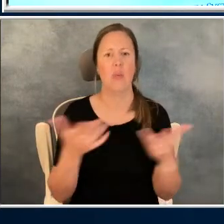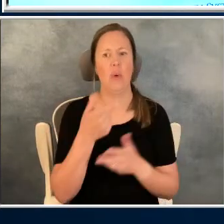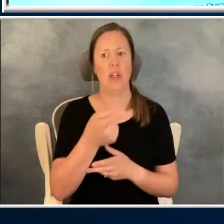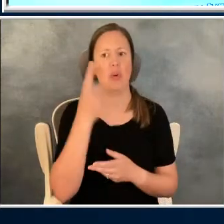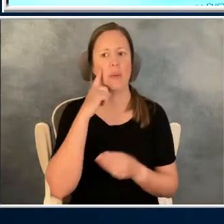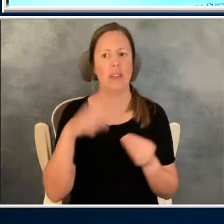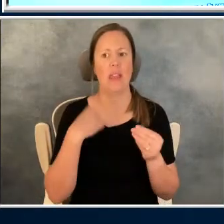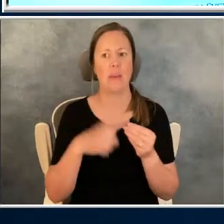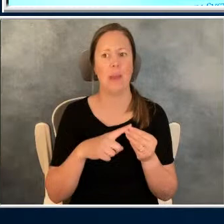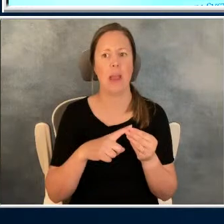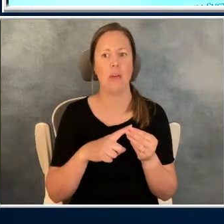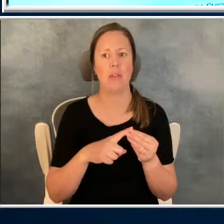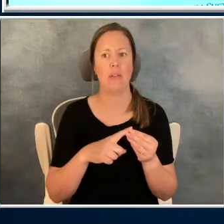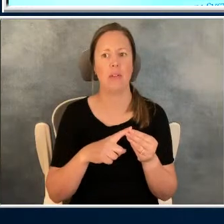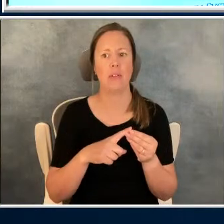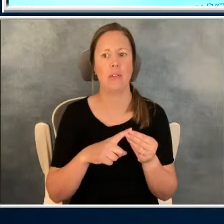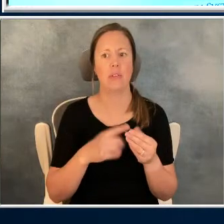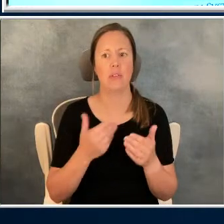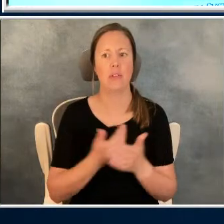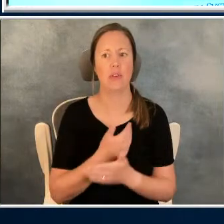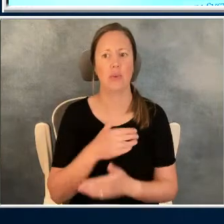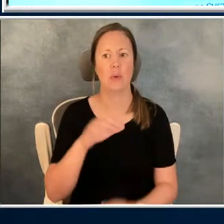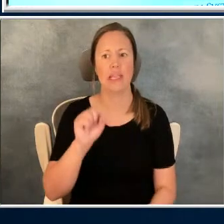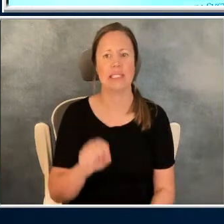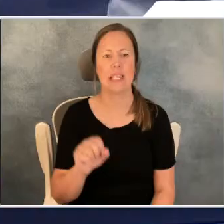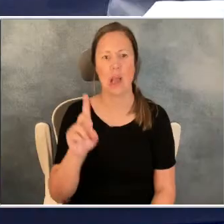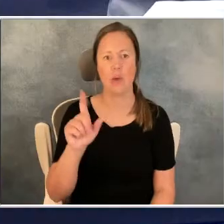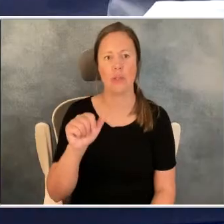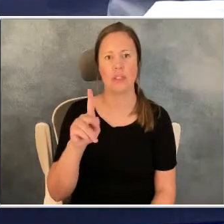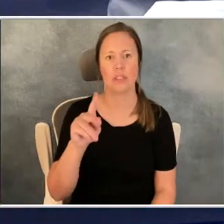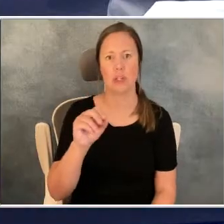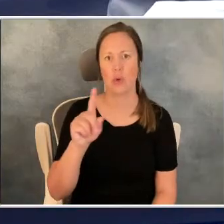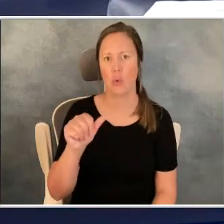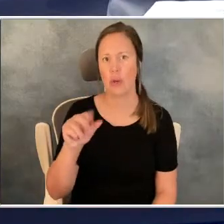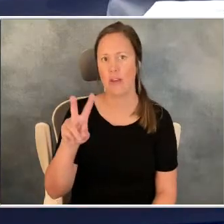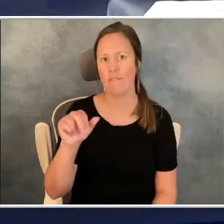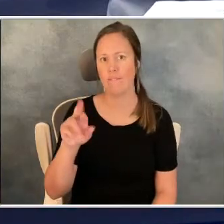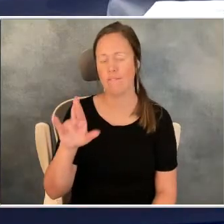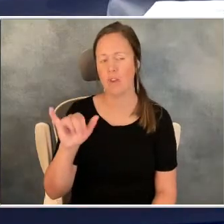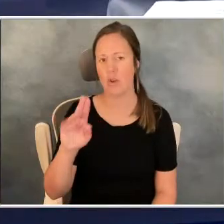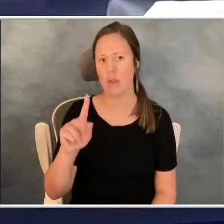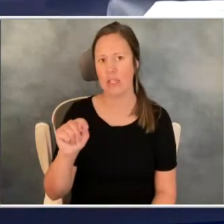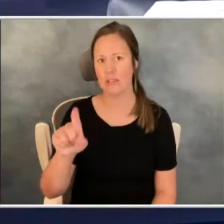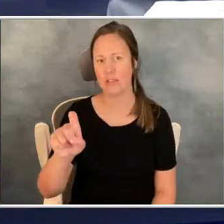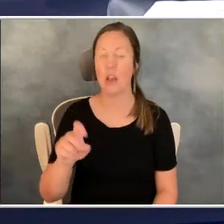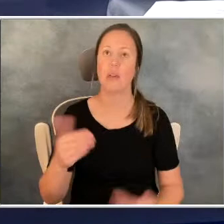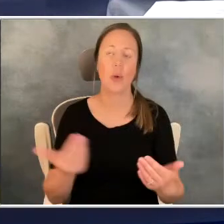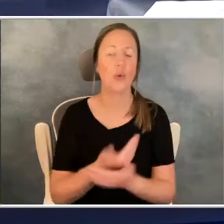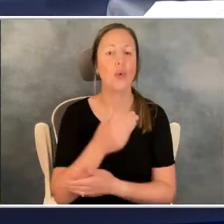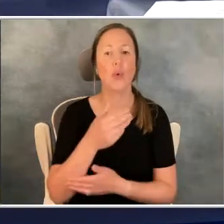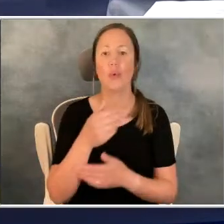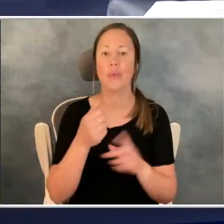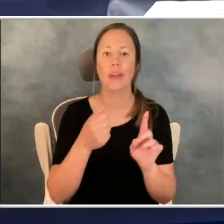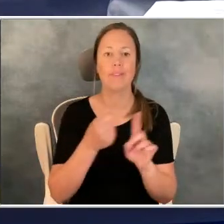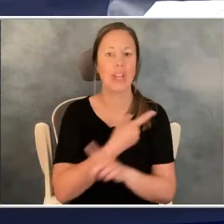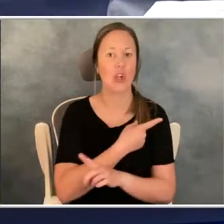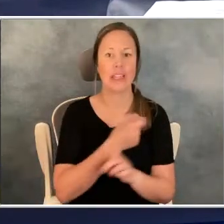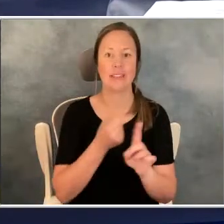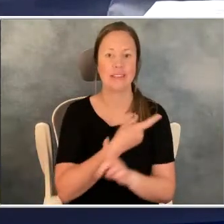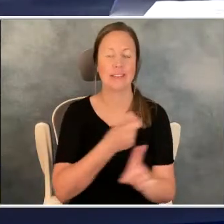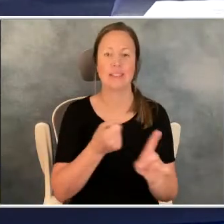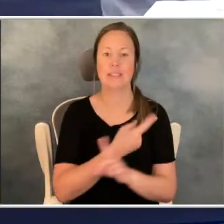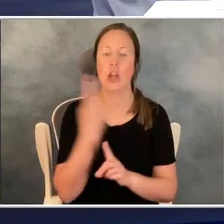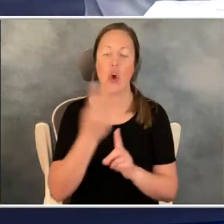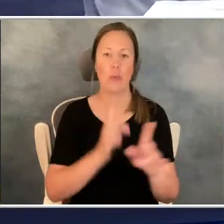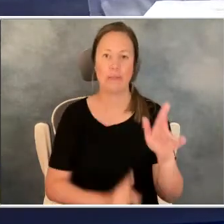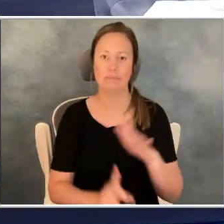Dakota variant? You know, there are variants coming out everywhere all the time, and what you have to do is